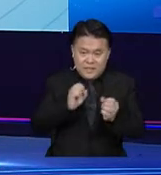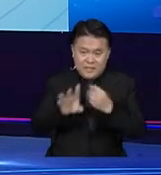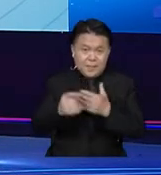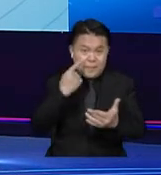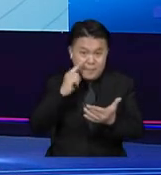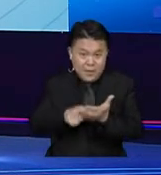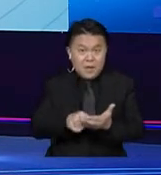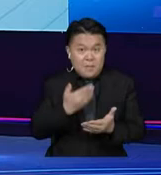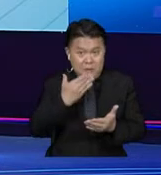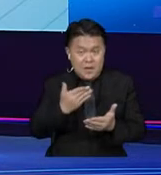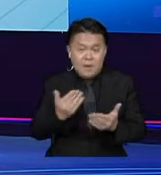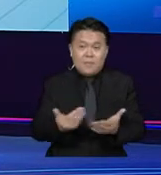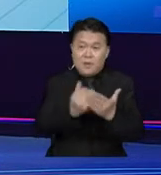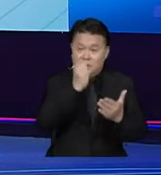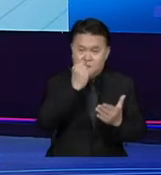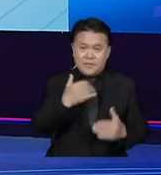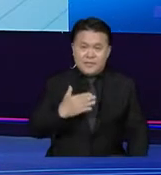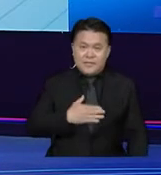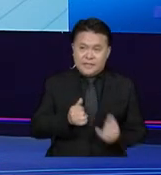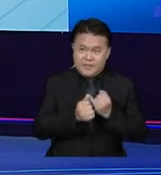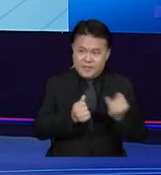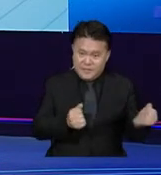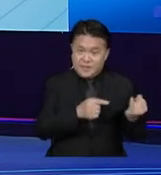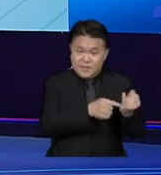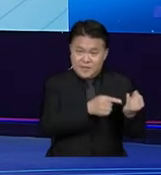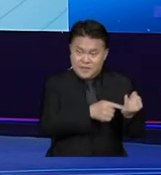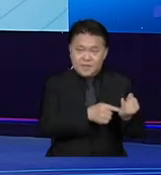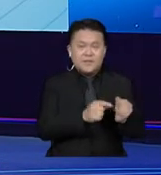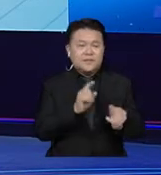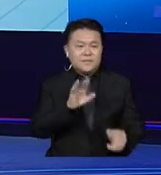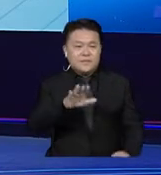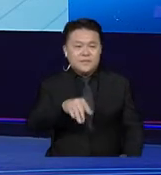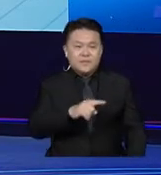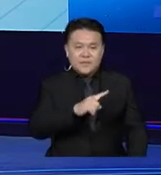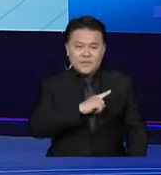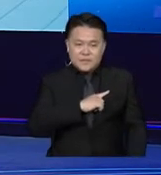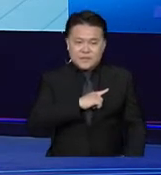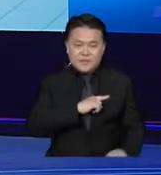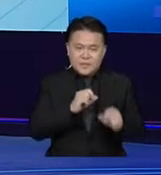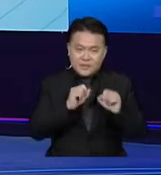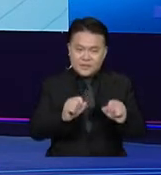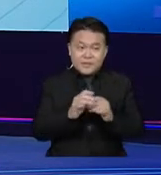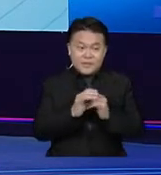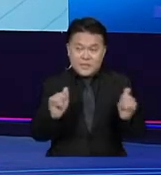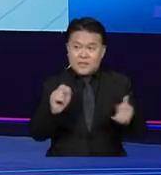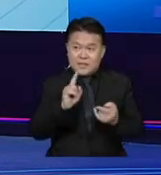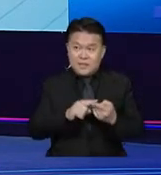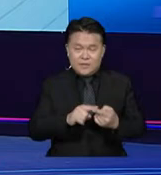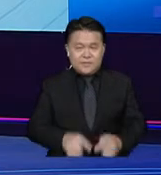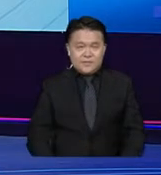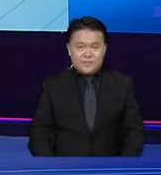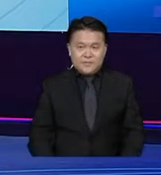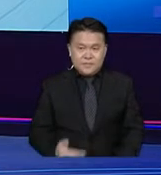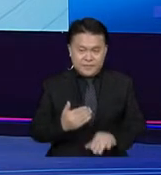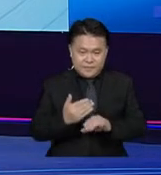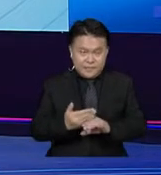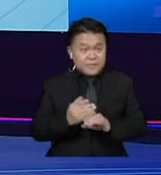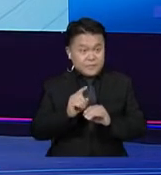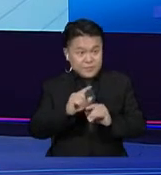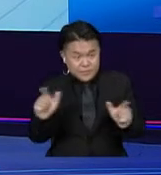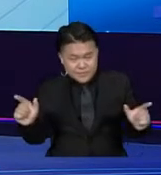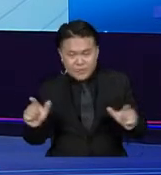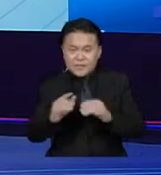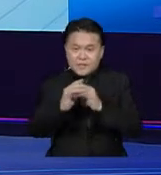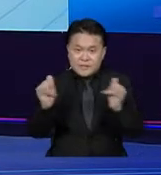I wrote Survival of the Friendliest, which is about the lessons that other animals teach us about who we are as a species that